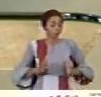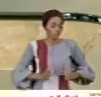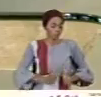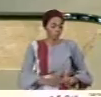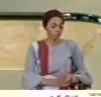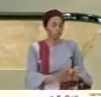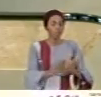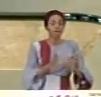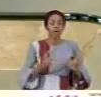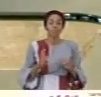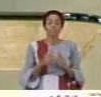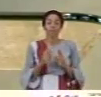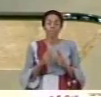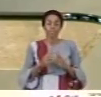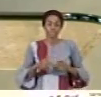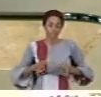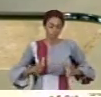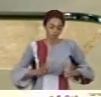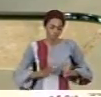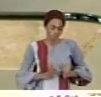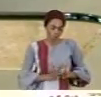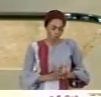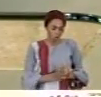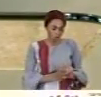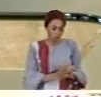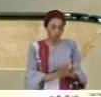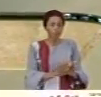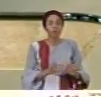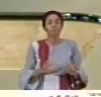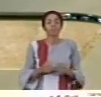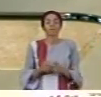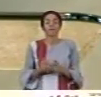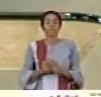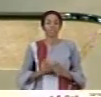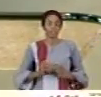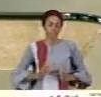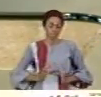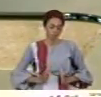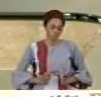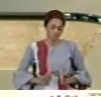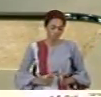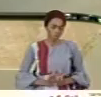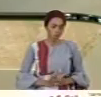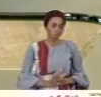It's very narrow, it's very narrow.